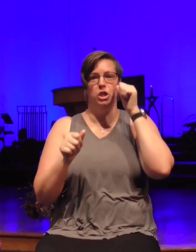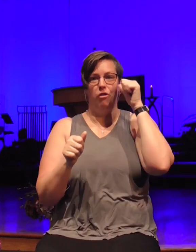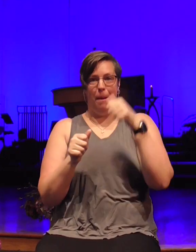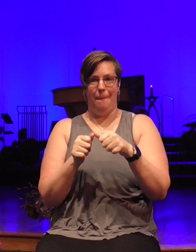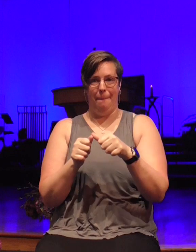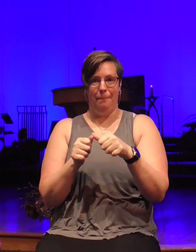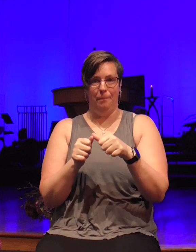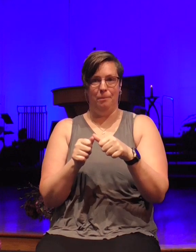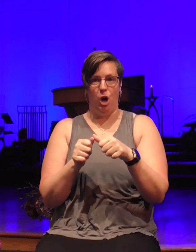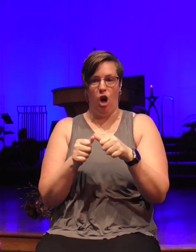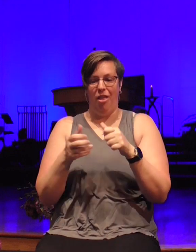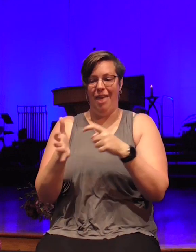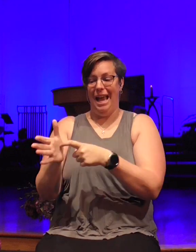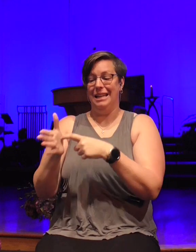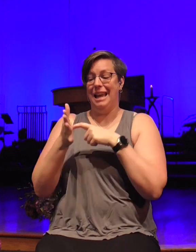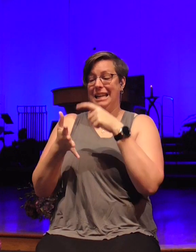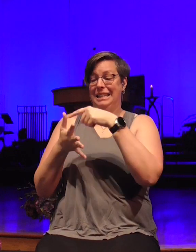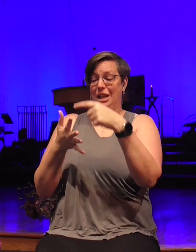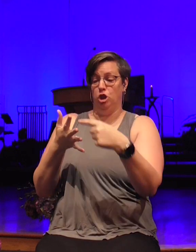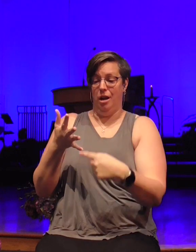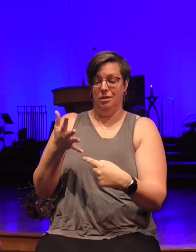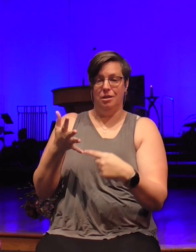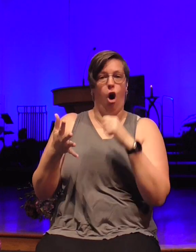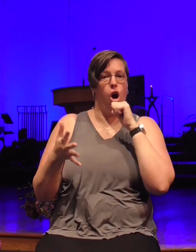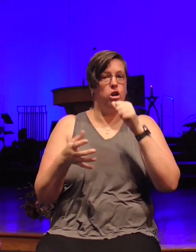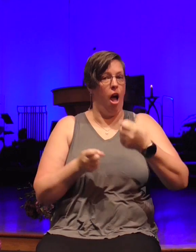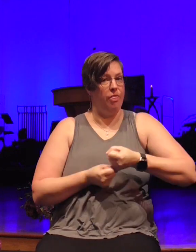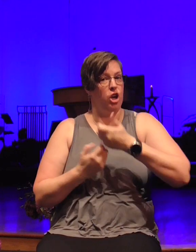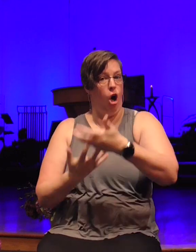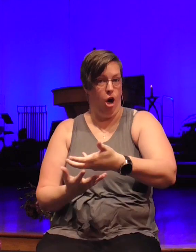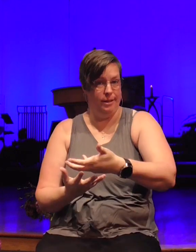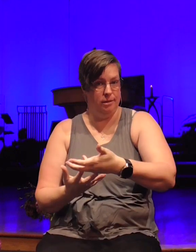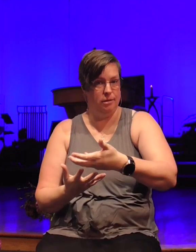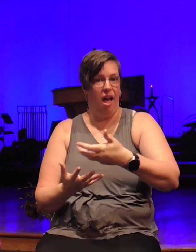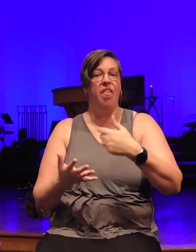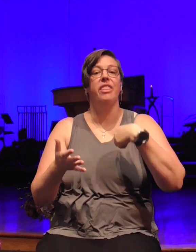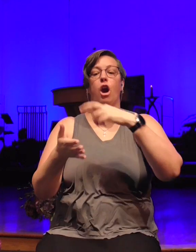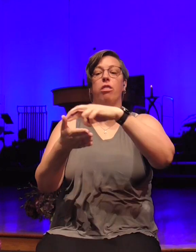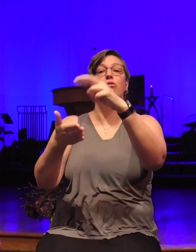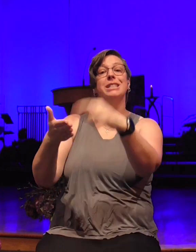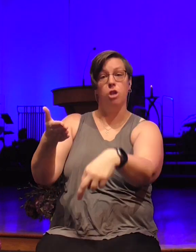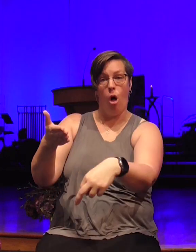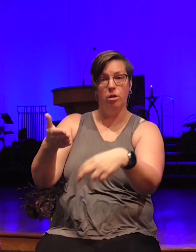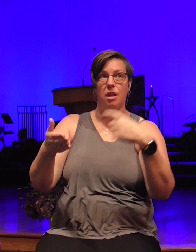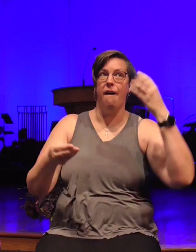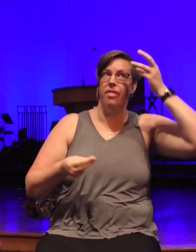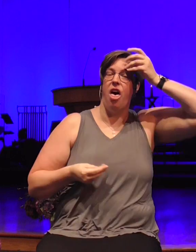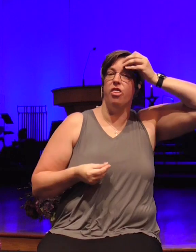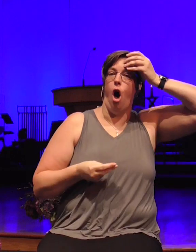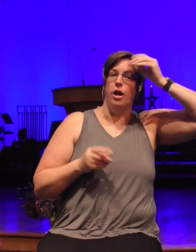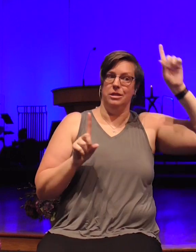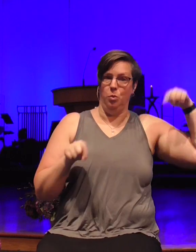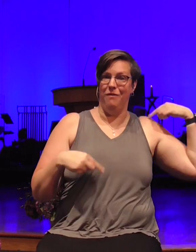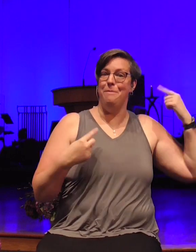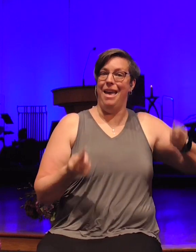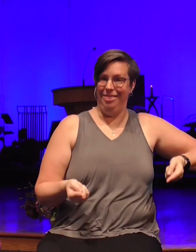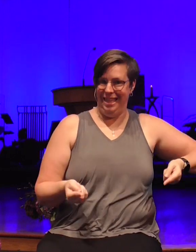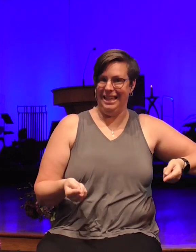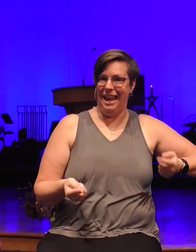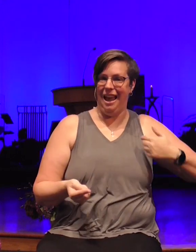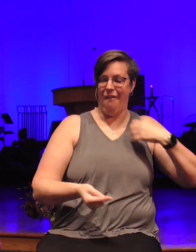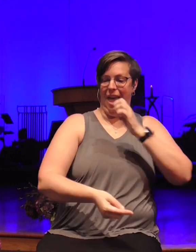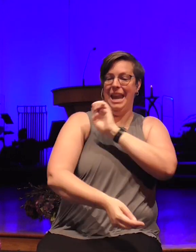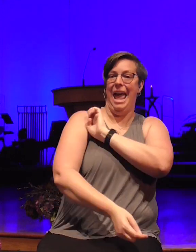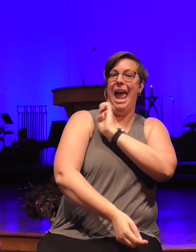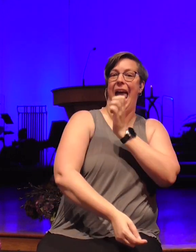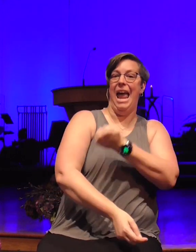that conditions are not cause. Conditions are the result of the thoughts we've been thinking, of the energy we've been